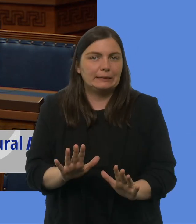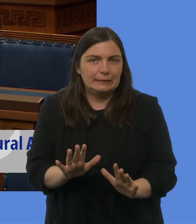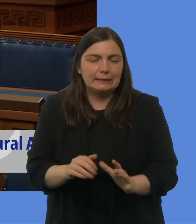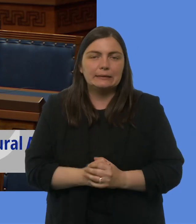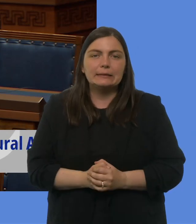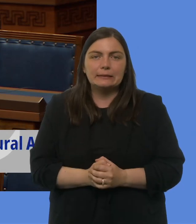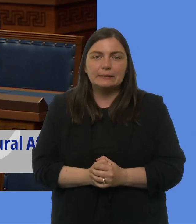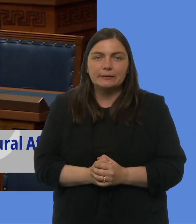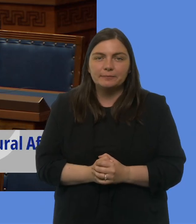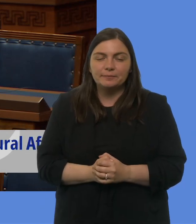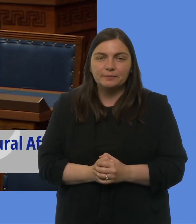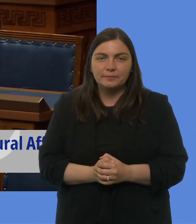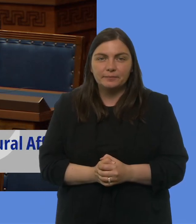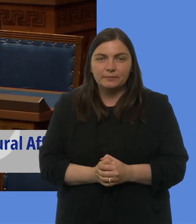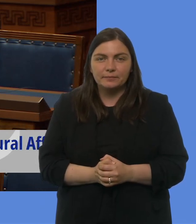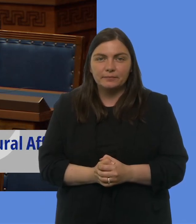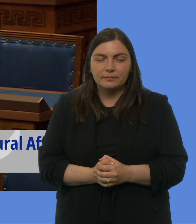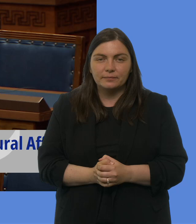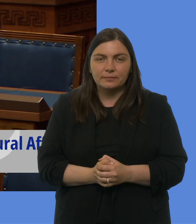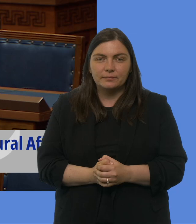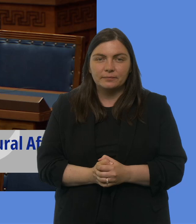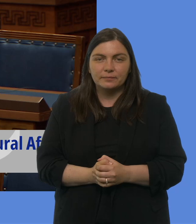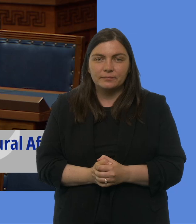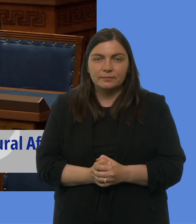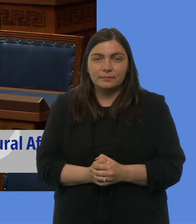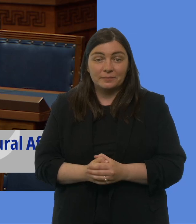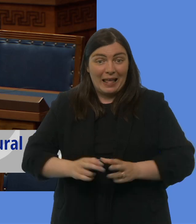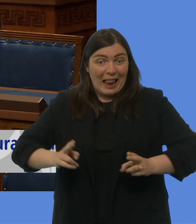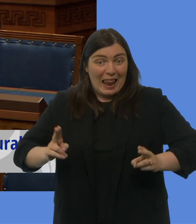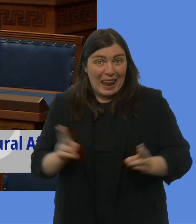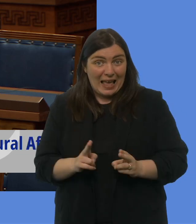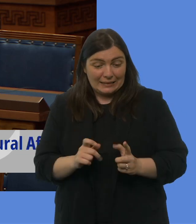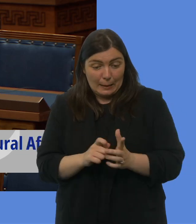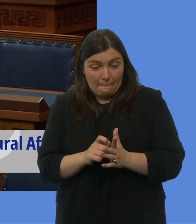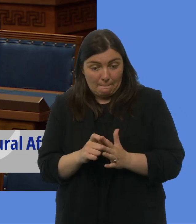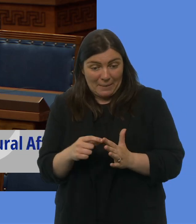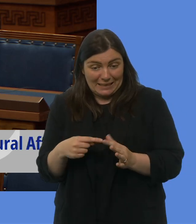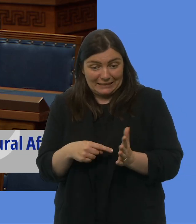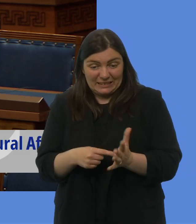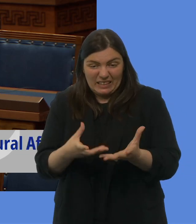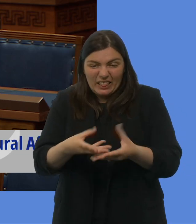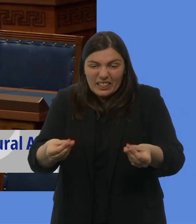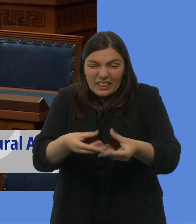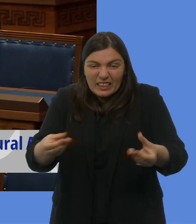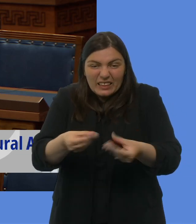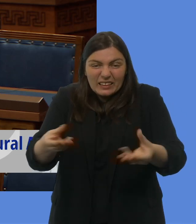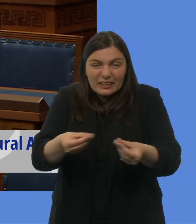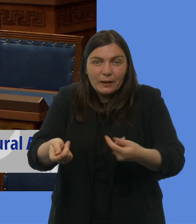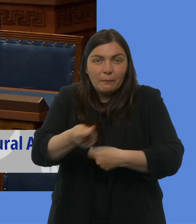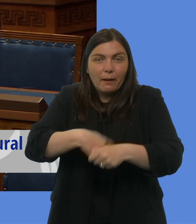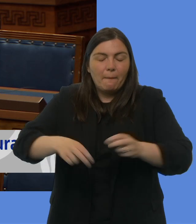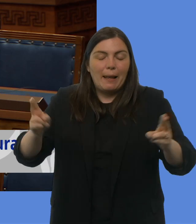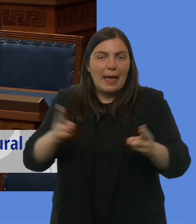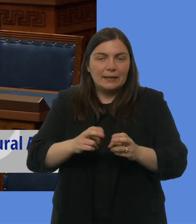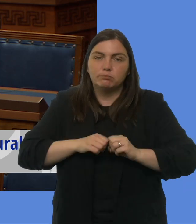the peat layer and smoulder less, leading to less severe fires. And I think this is quite an important question you've raised, because